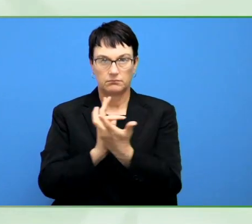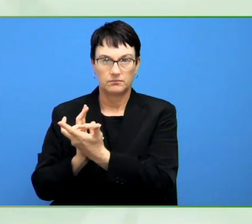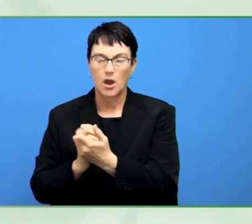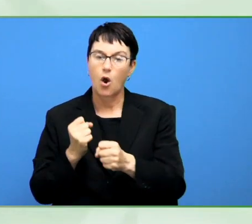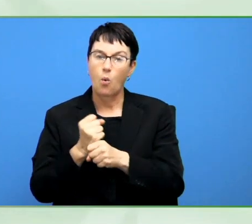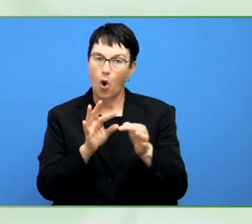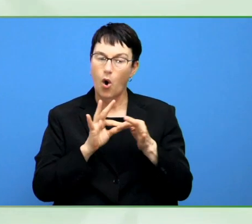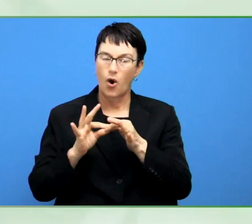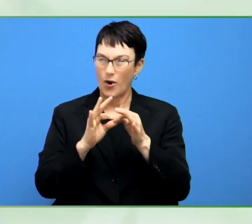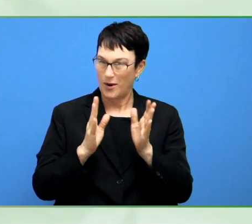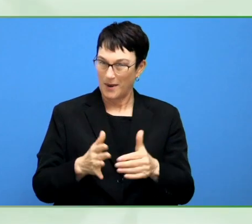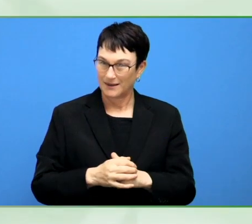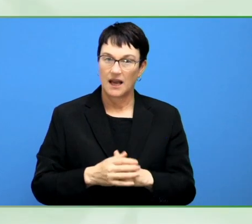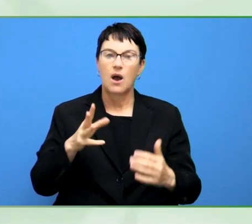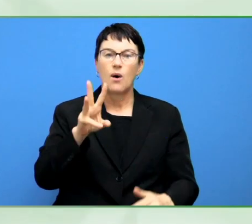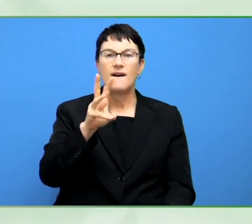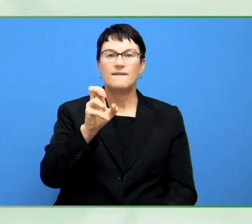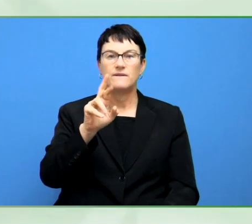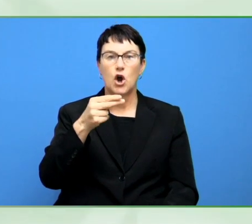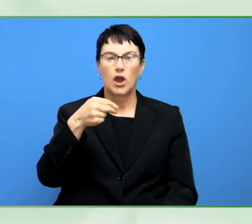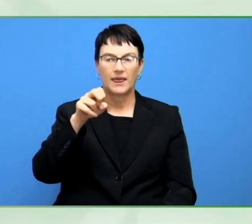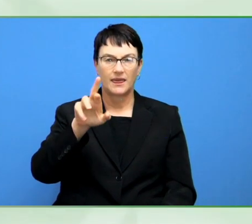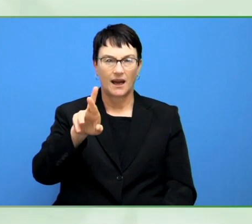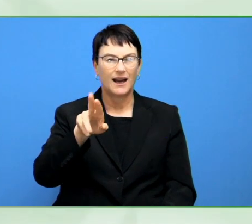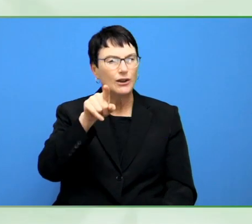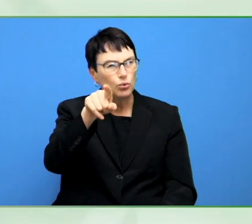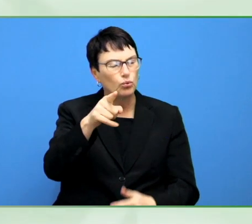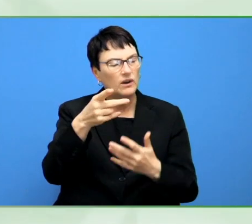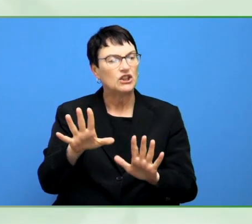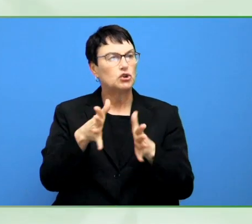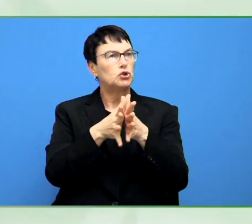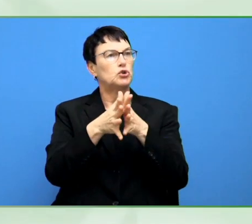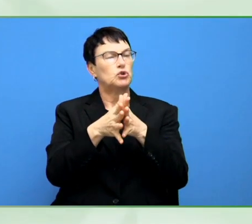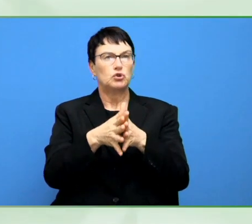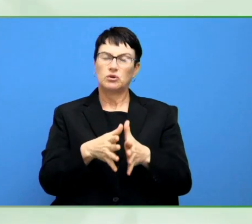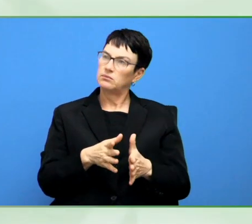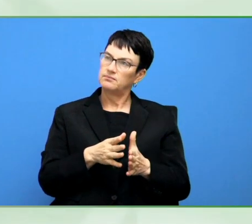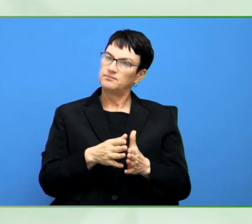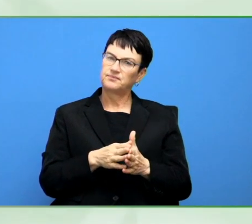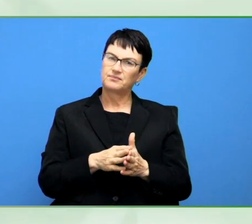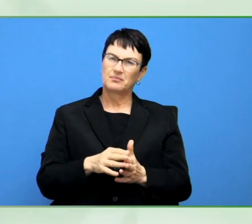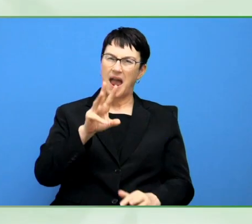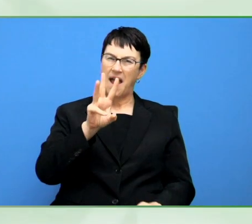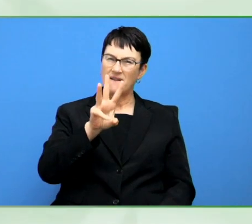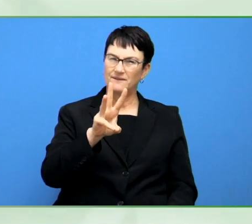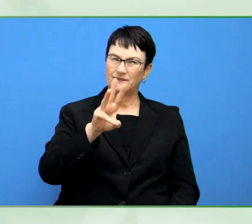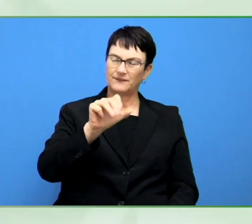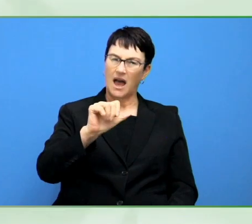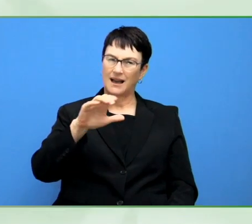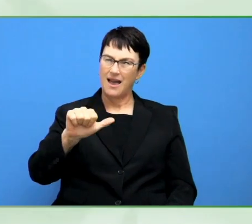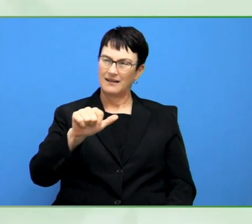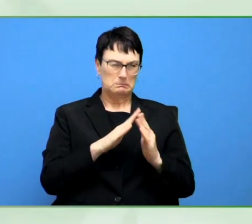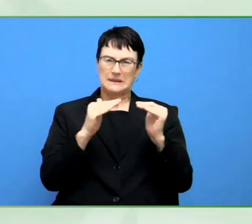companies to understand what the standards are, the WCAG standards, and how EN 301 adds additional